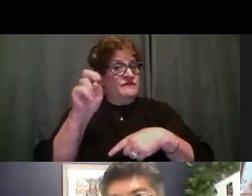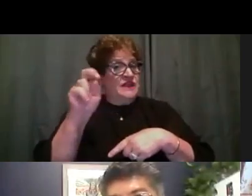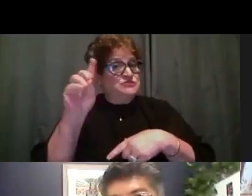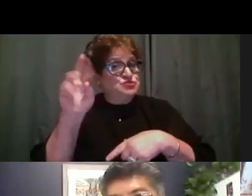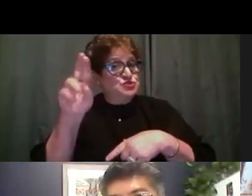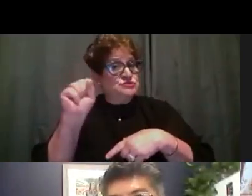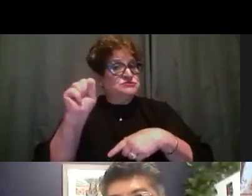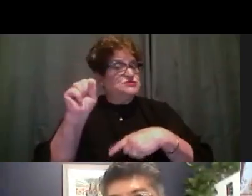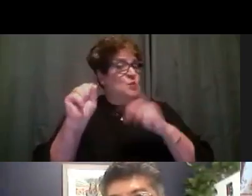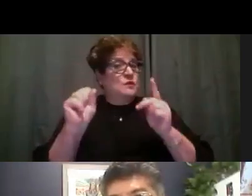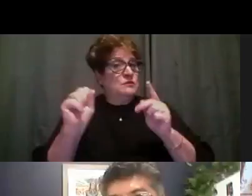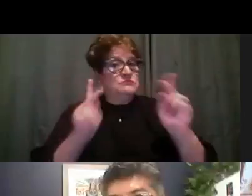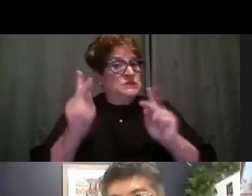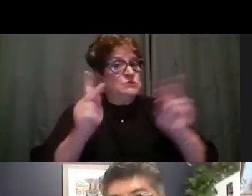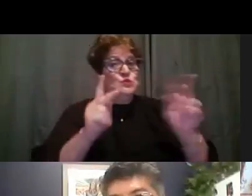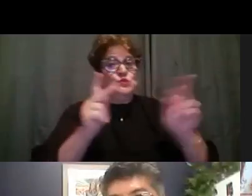Anyone out there?